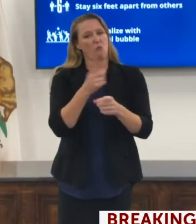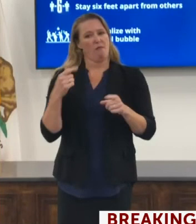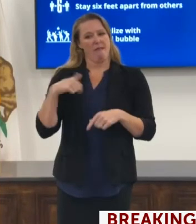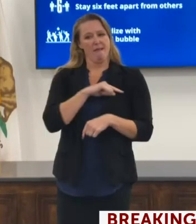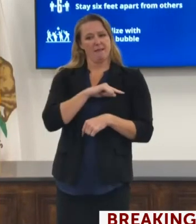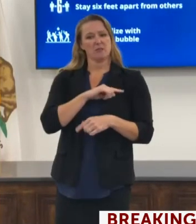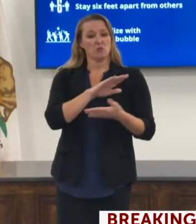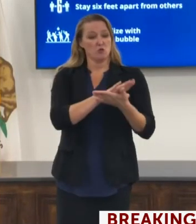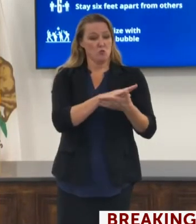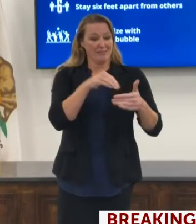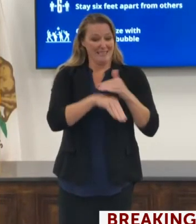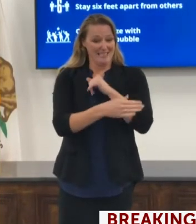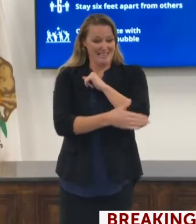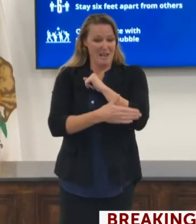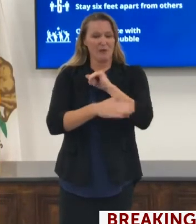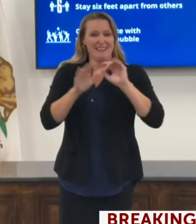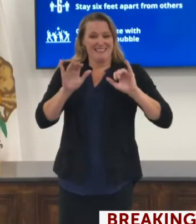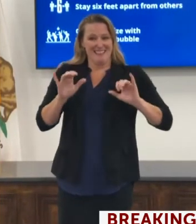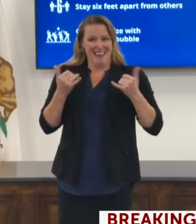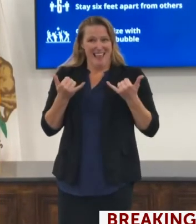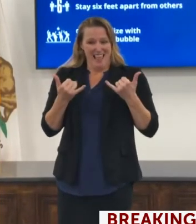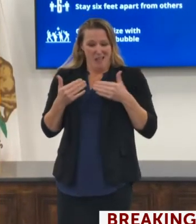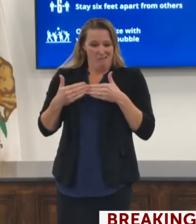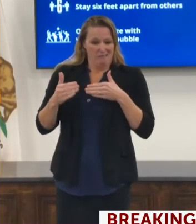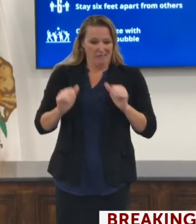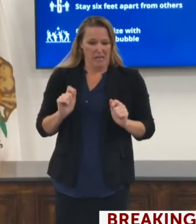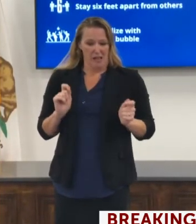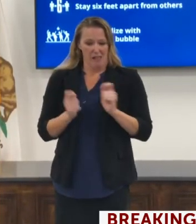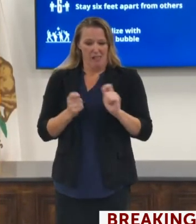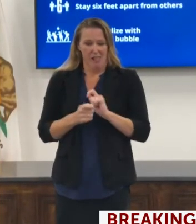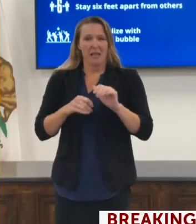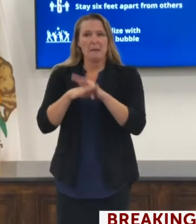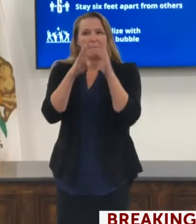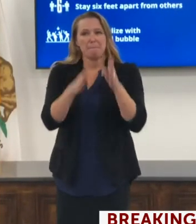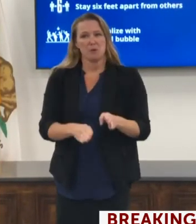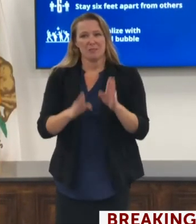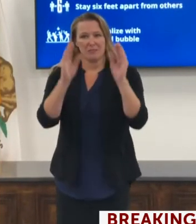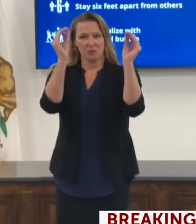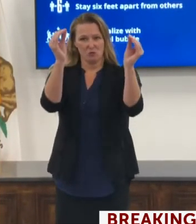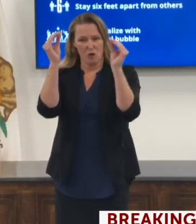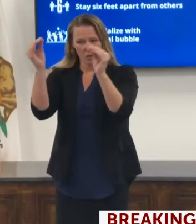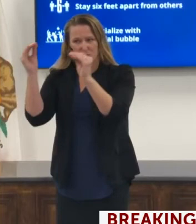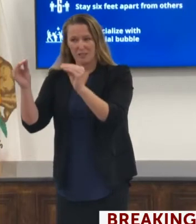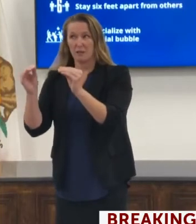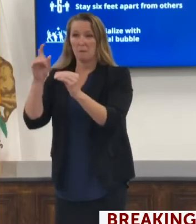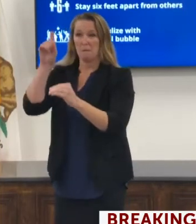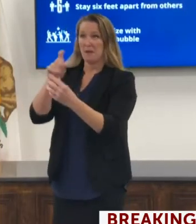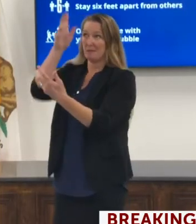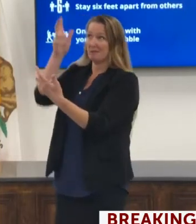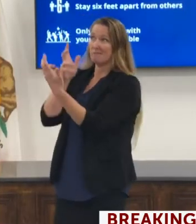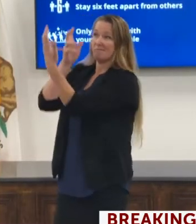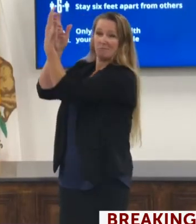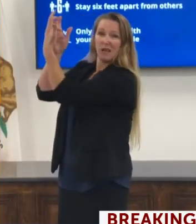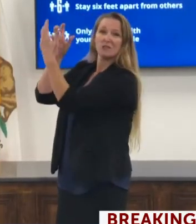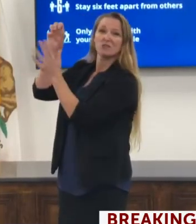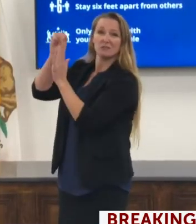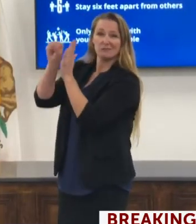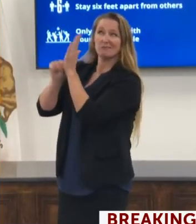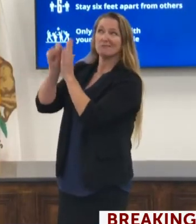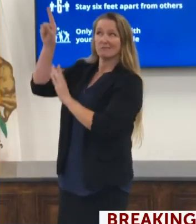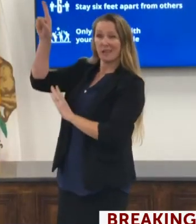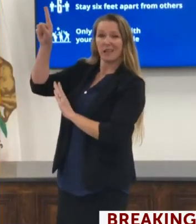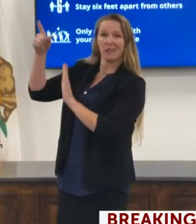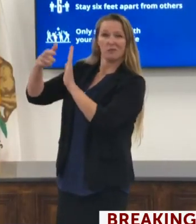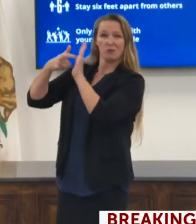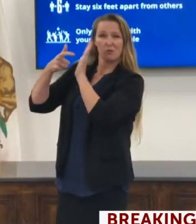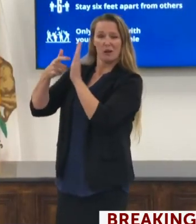to increase modified in-person instruction according to the criteria listed in the state's COVID-19 blueprint